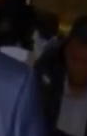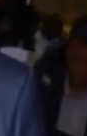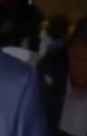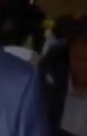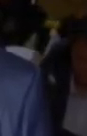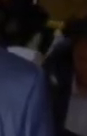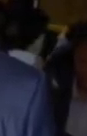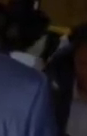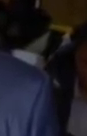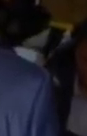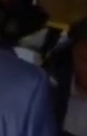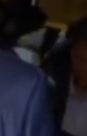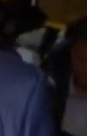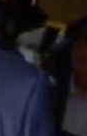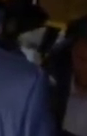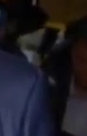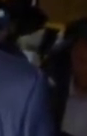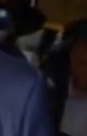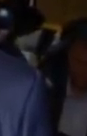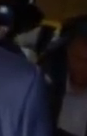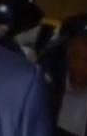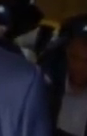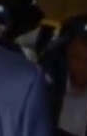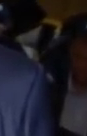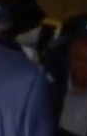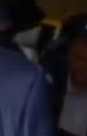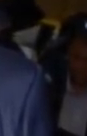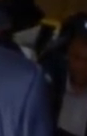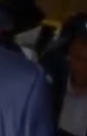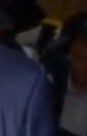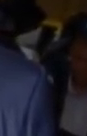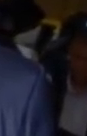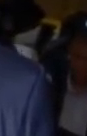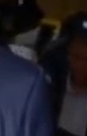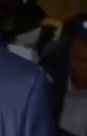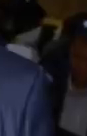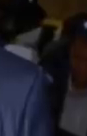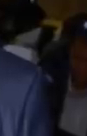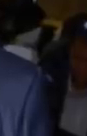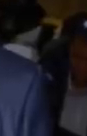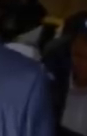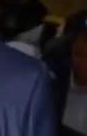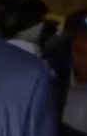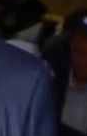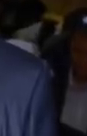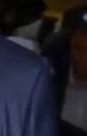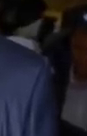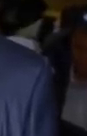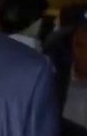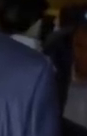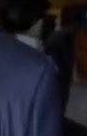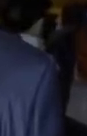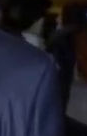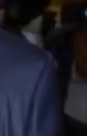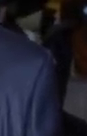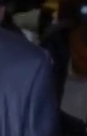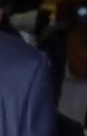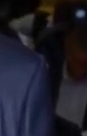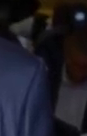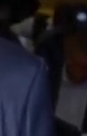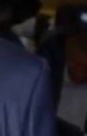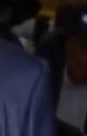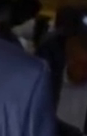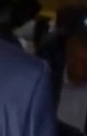What can we do about the standardization of a mark? Because in South Africa,